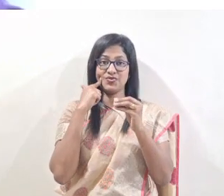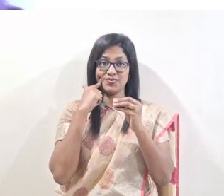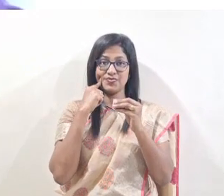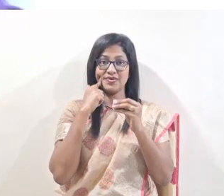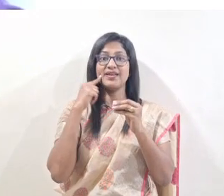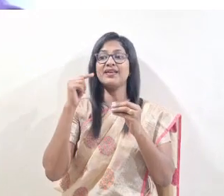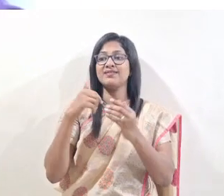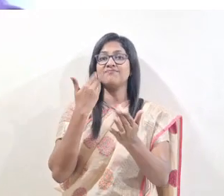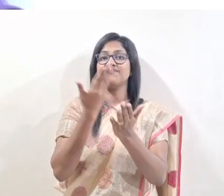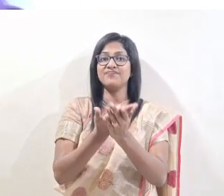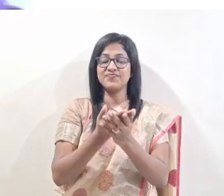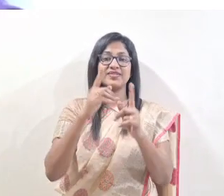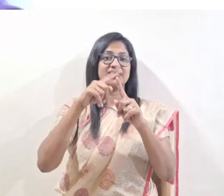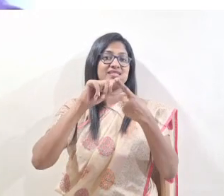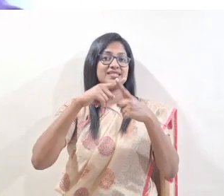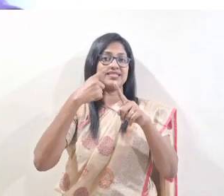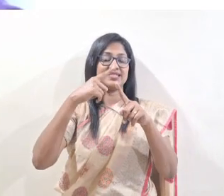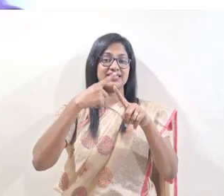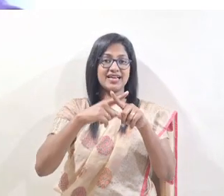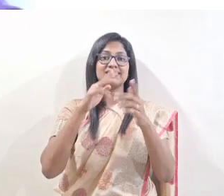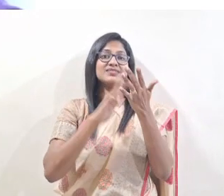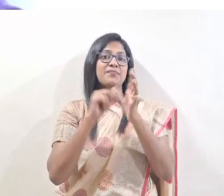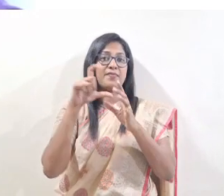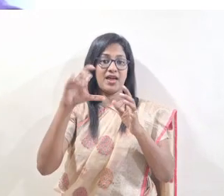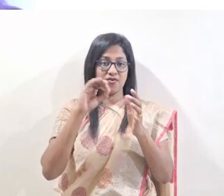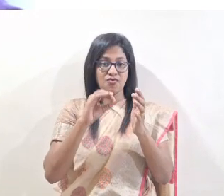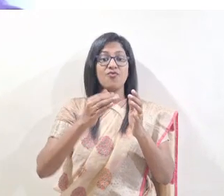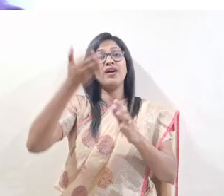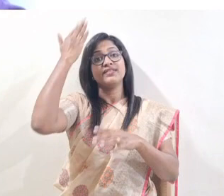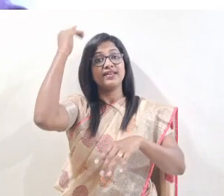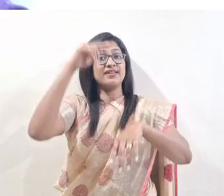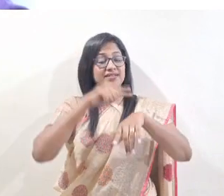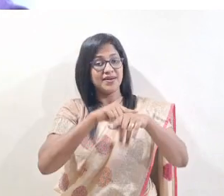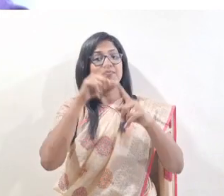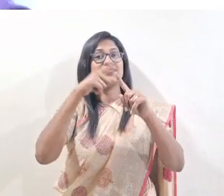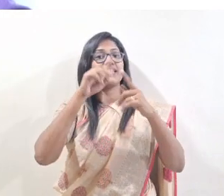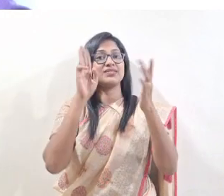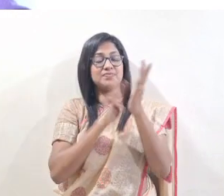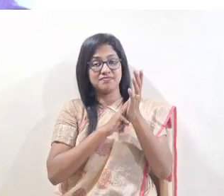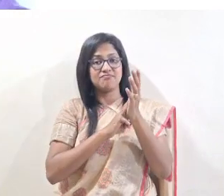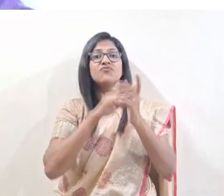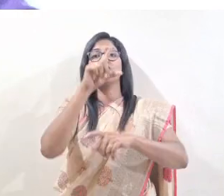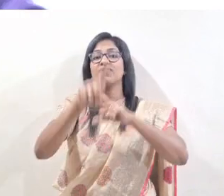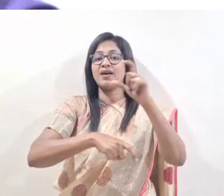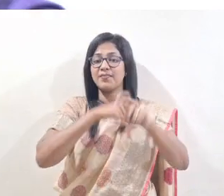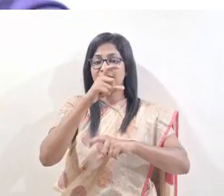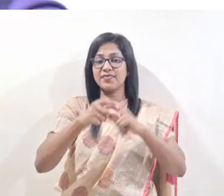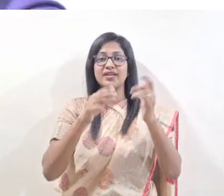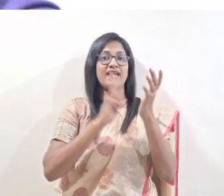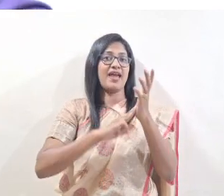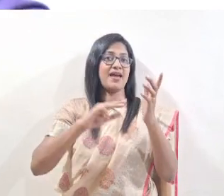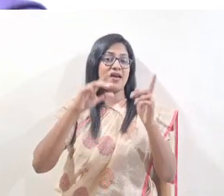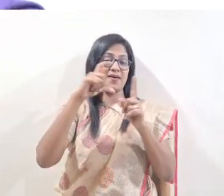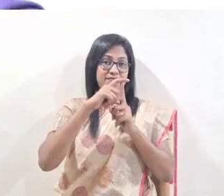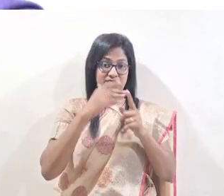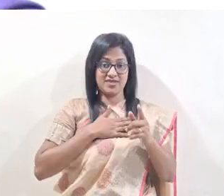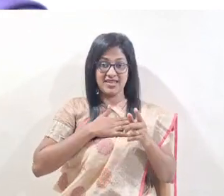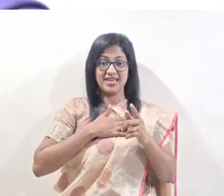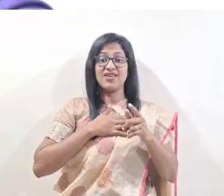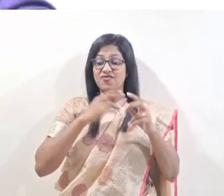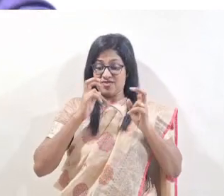was laid by Texmaco, and I was the managing director of Texmaco at that time. And let me tell you, making a track on